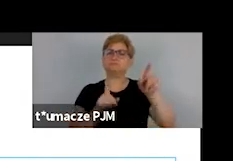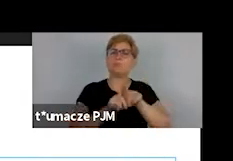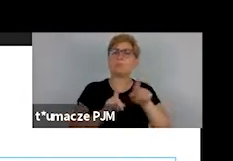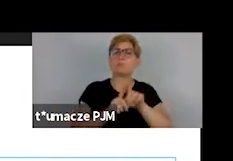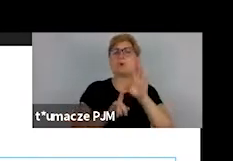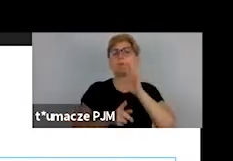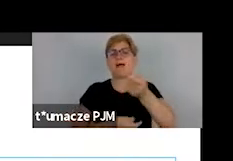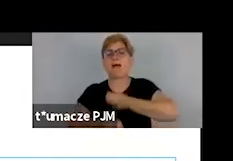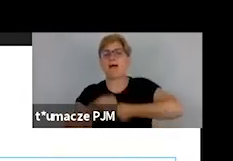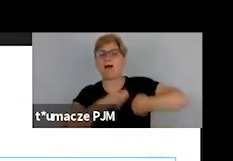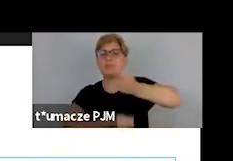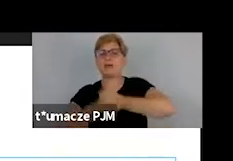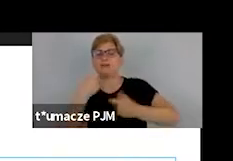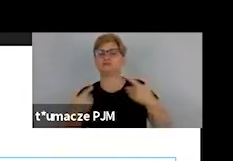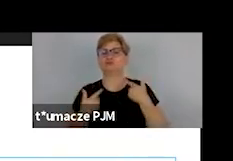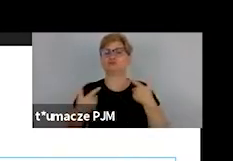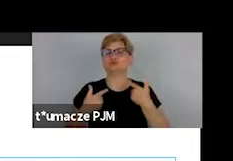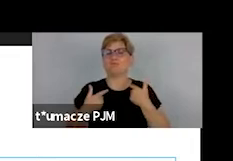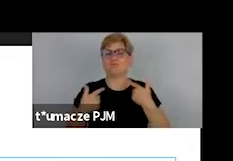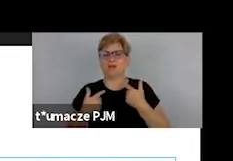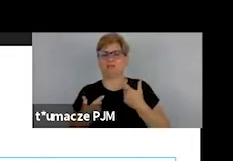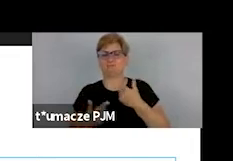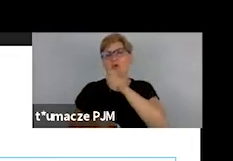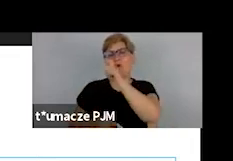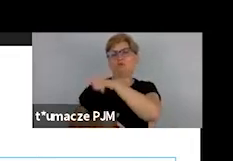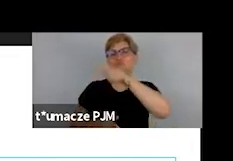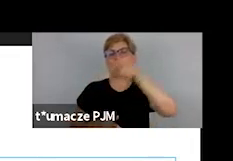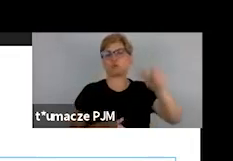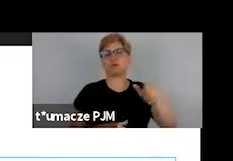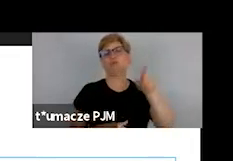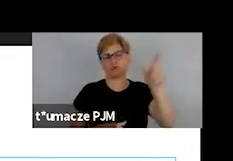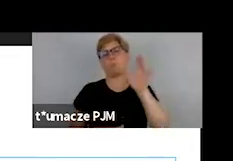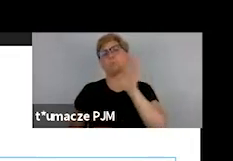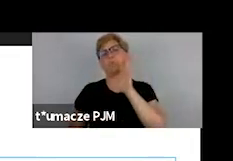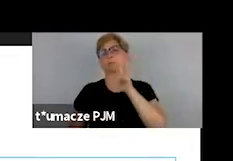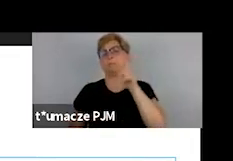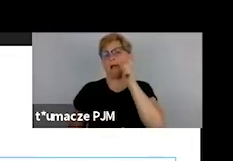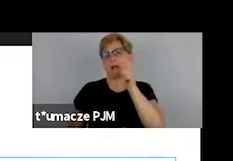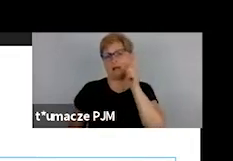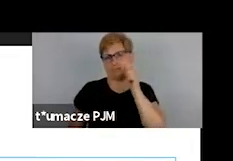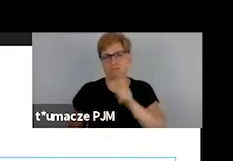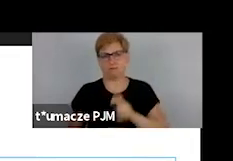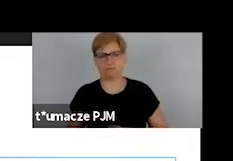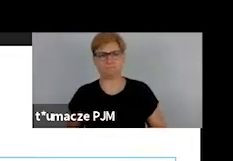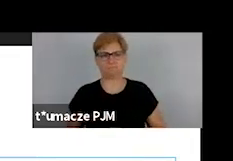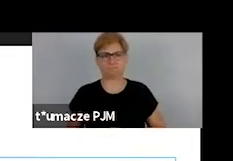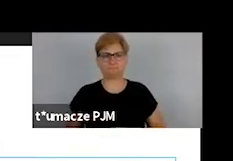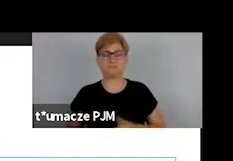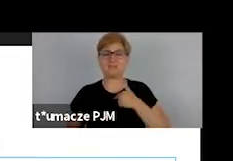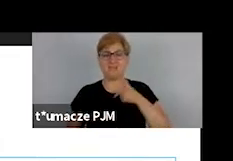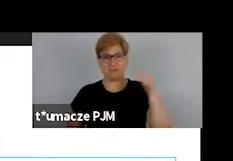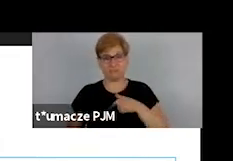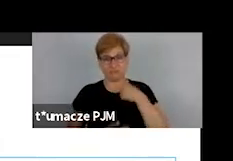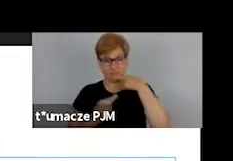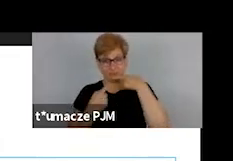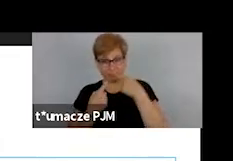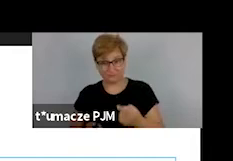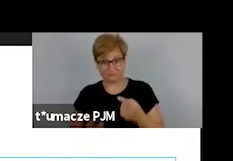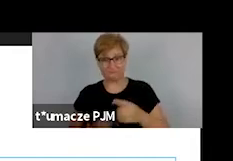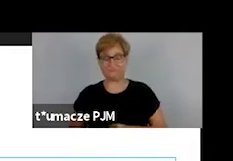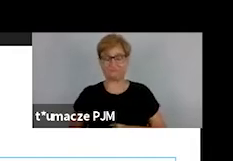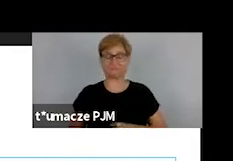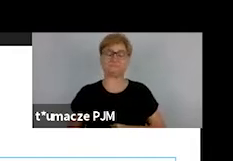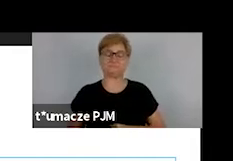And this is really one of the points I wanted to get to, is a lot of the work with men and boys in schools and community settings focuses